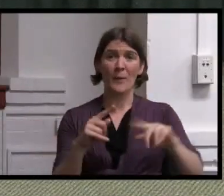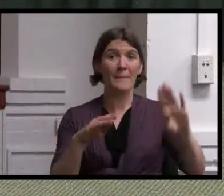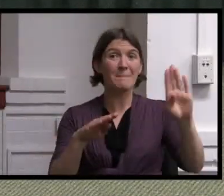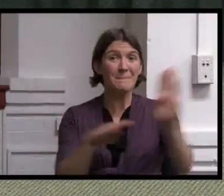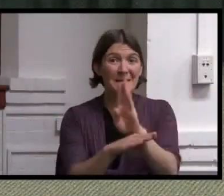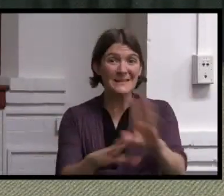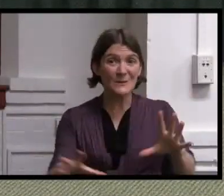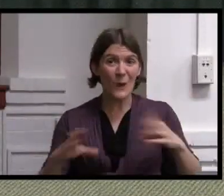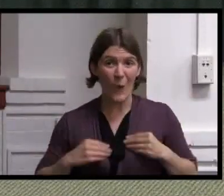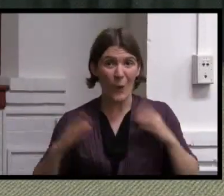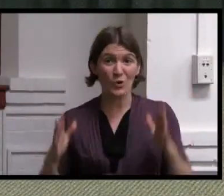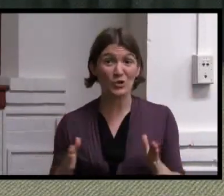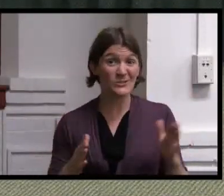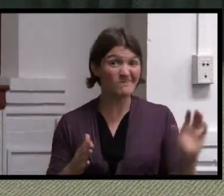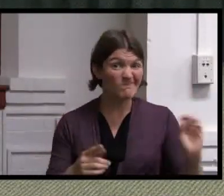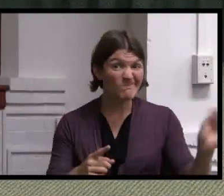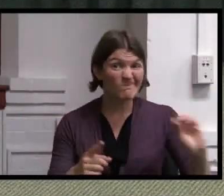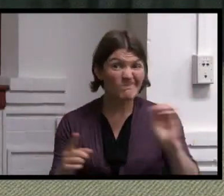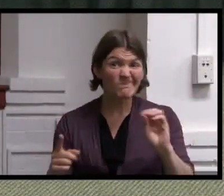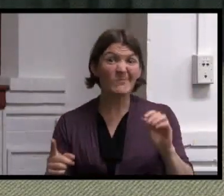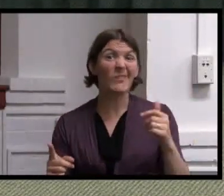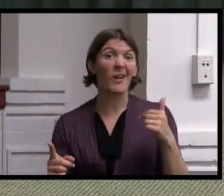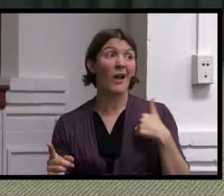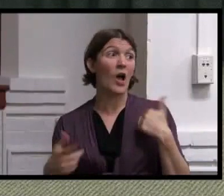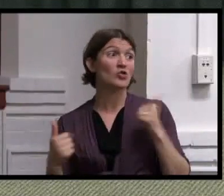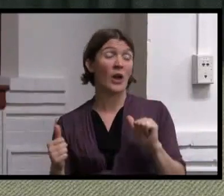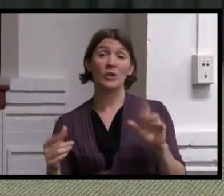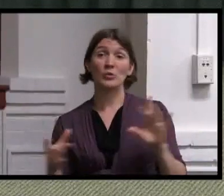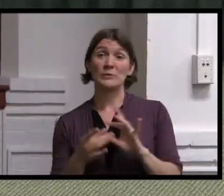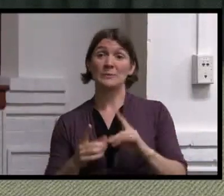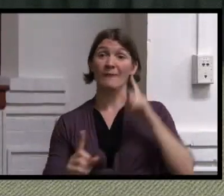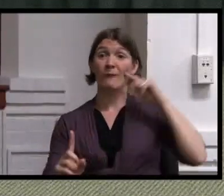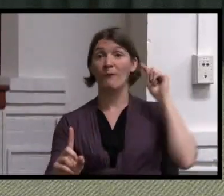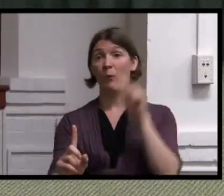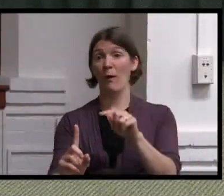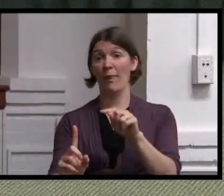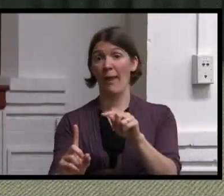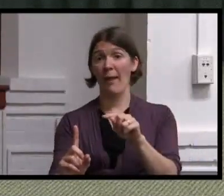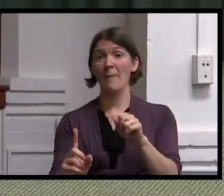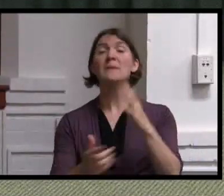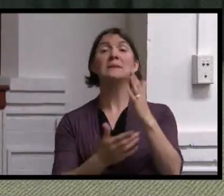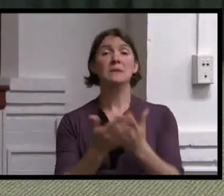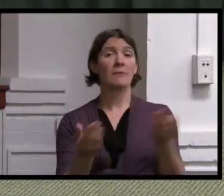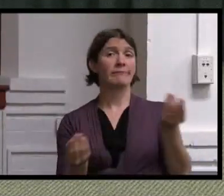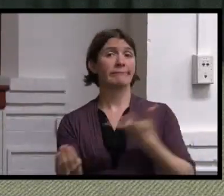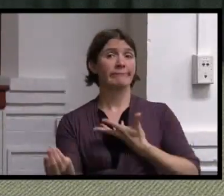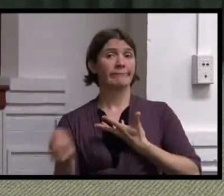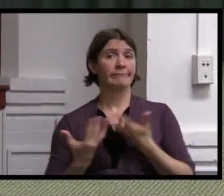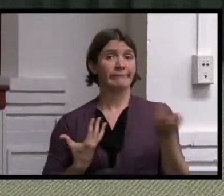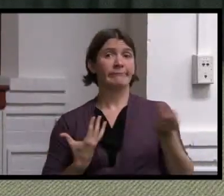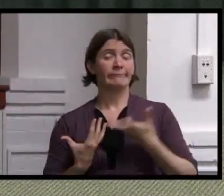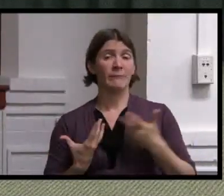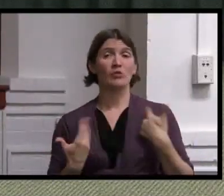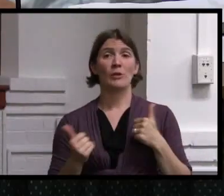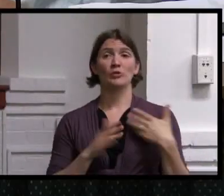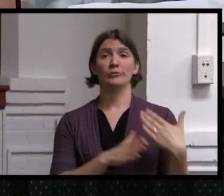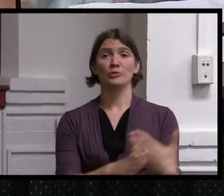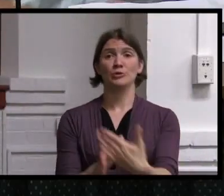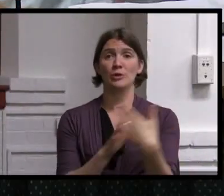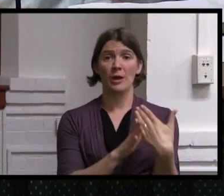but I think I'll speak for them from based on a few that I've heard from personally.